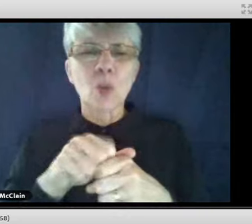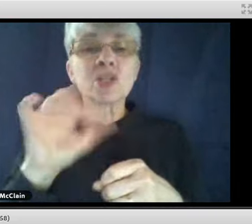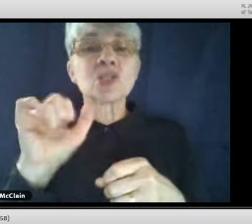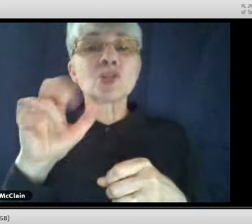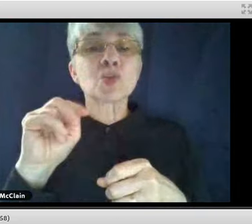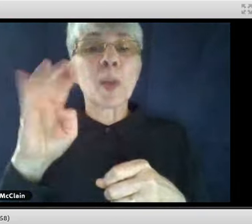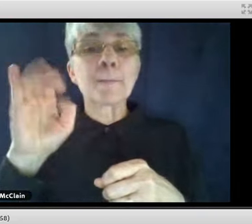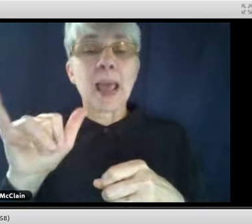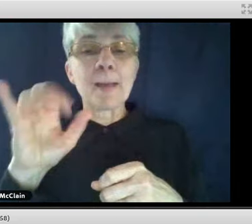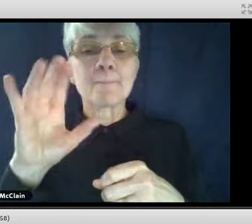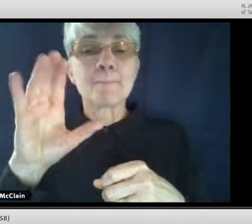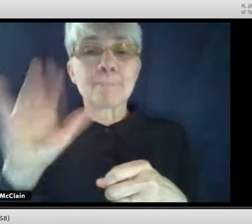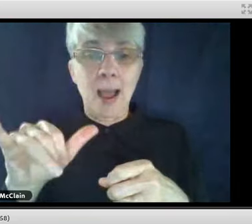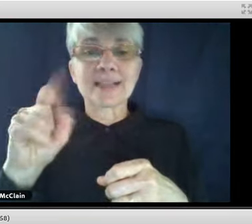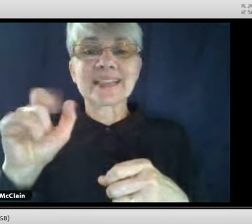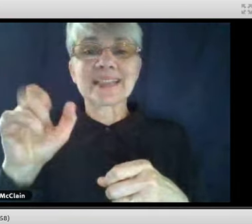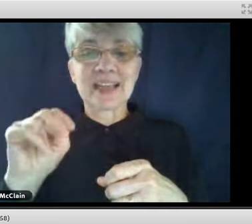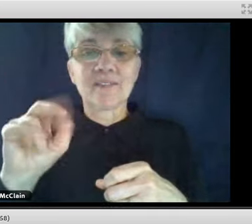in English,